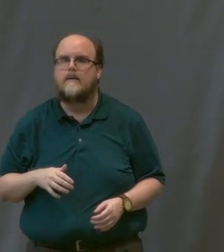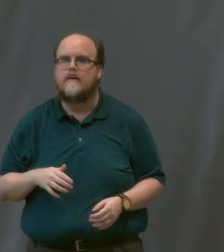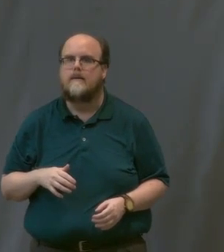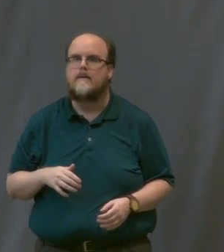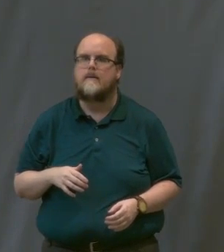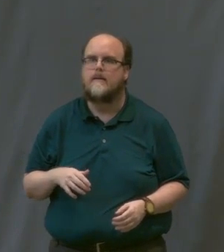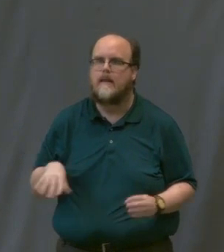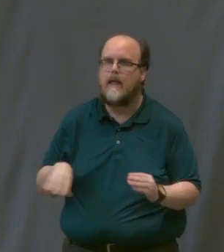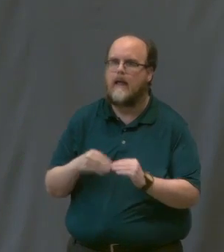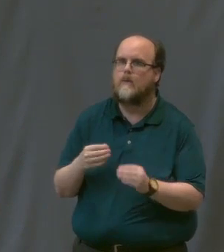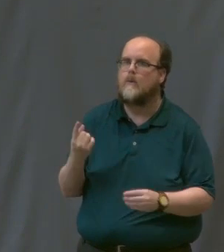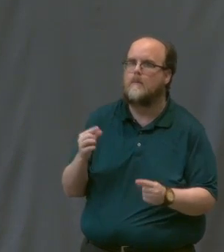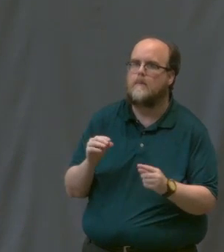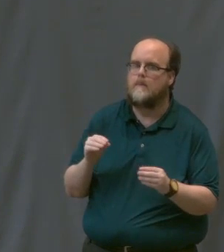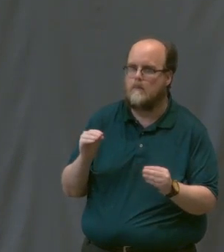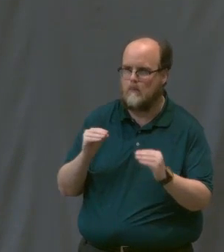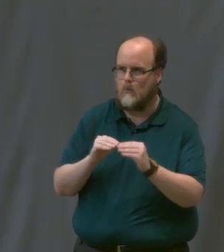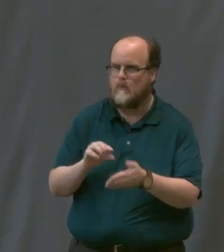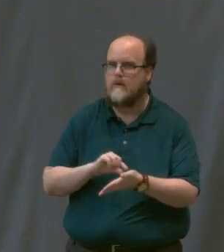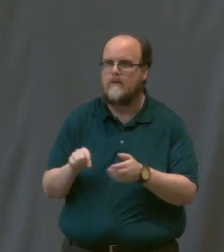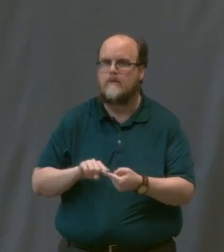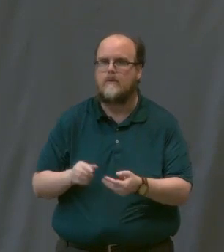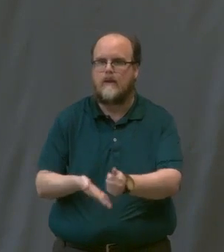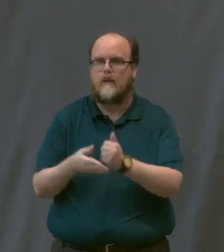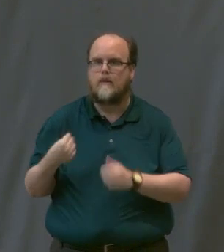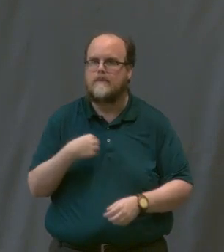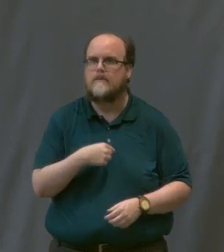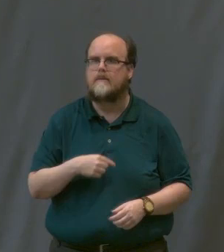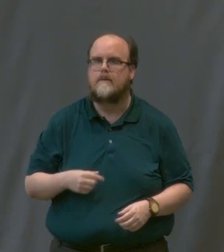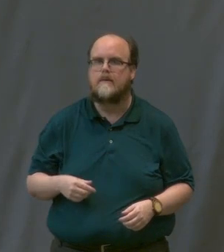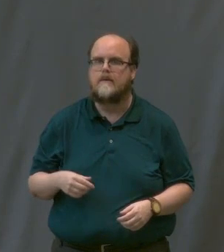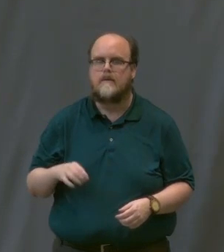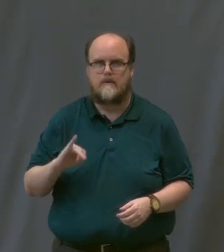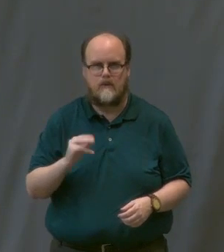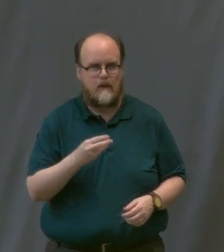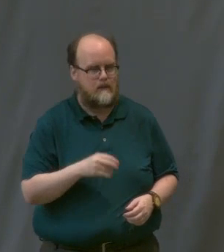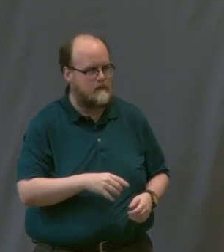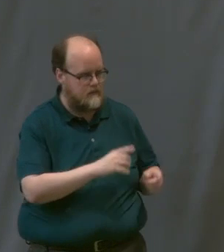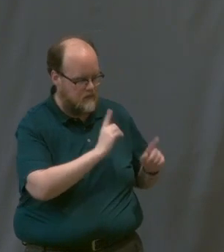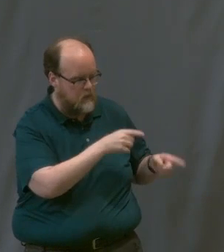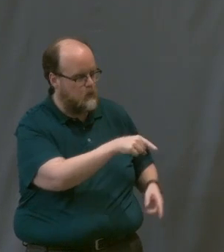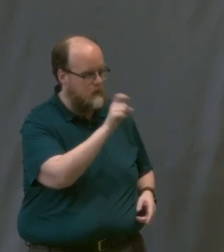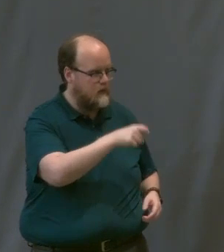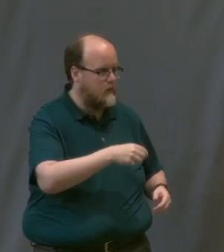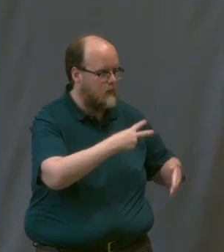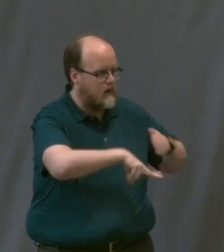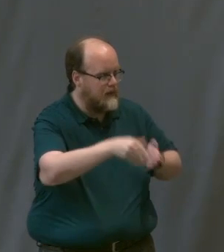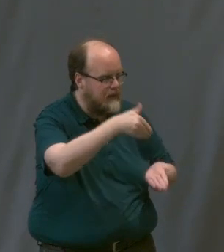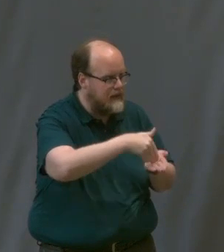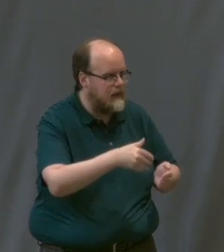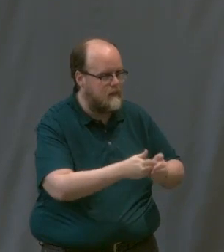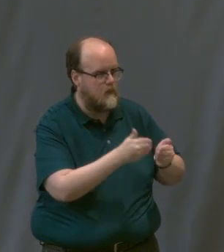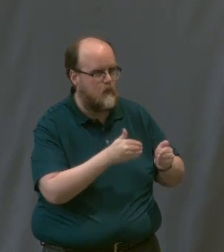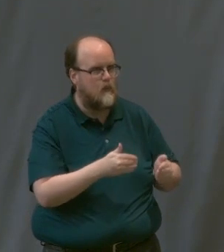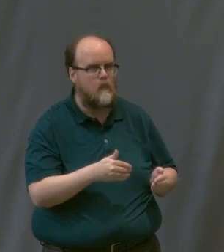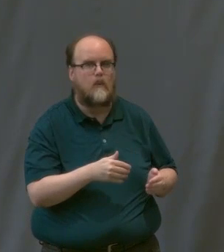Let's add one more verse to it to kind of help us out. John is told that he must prophesy again before